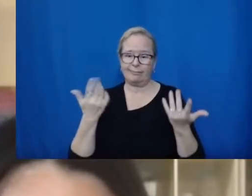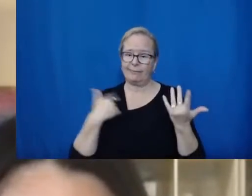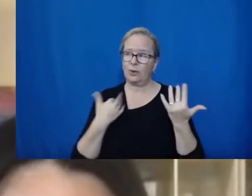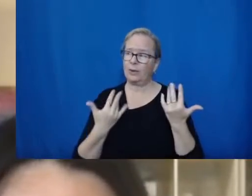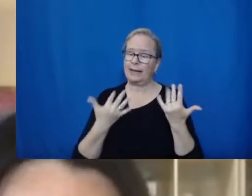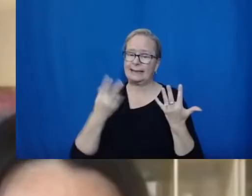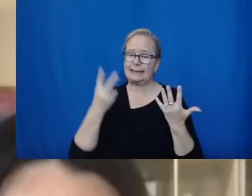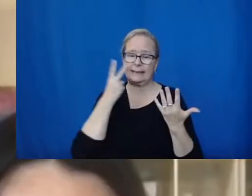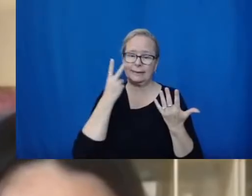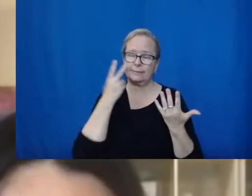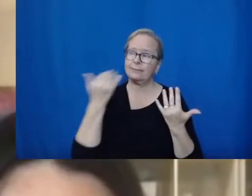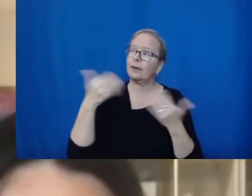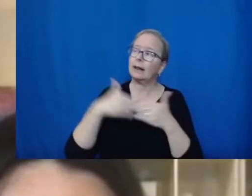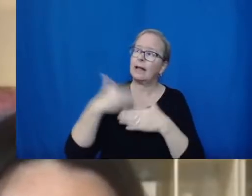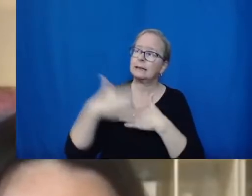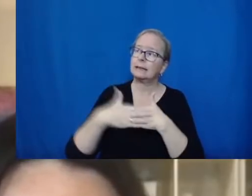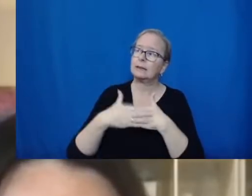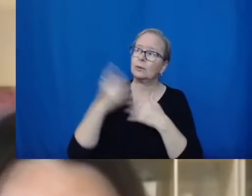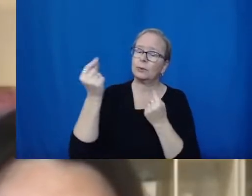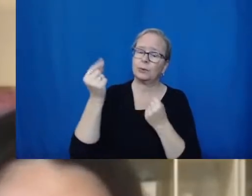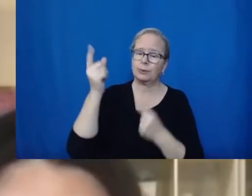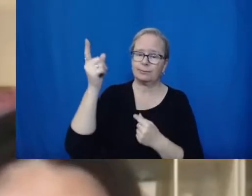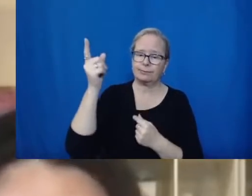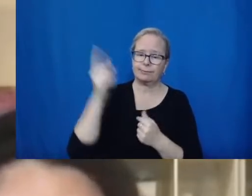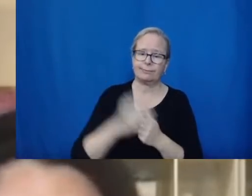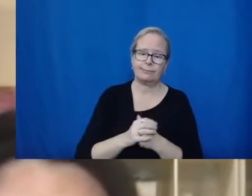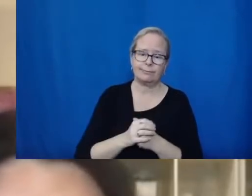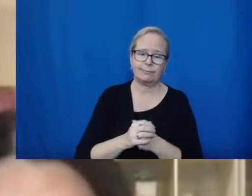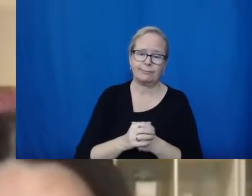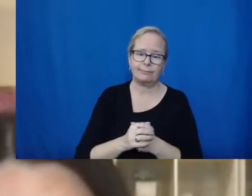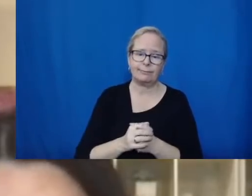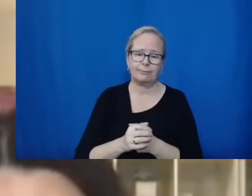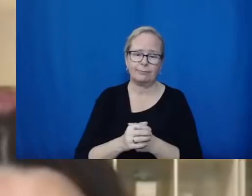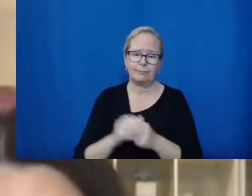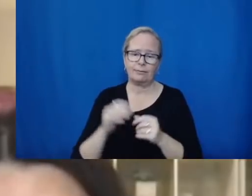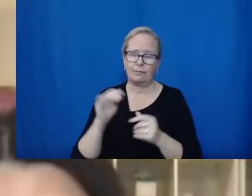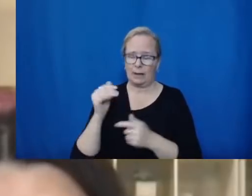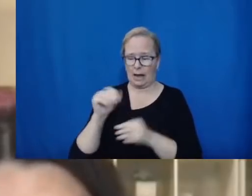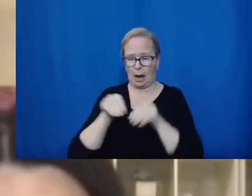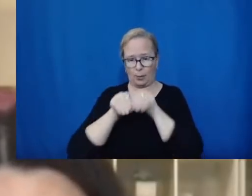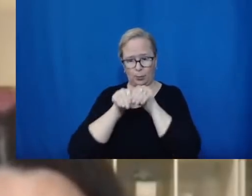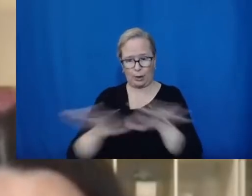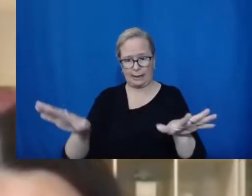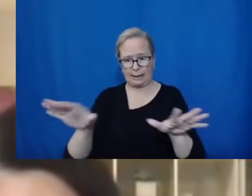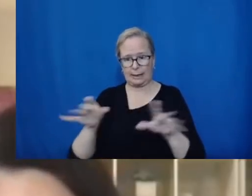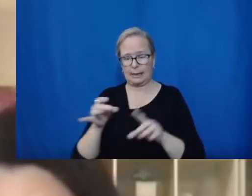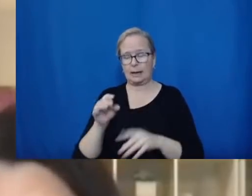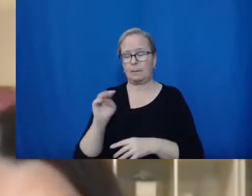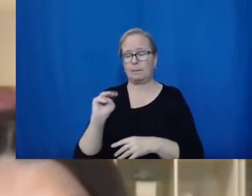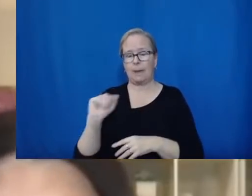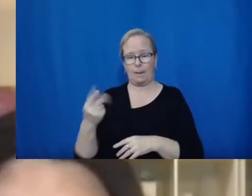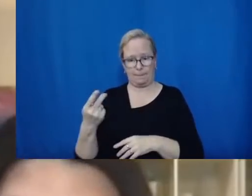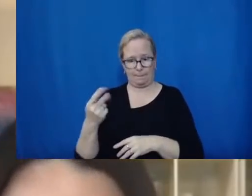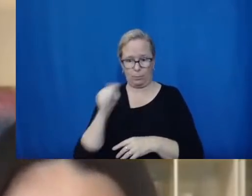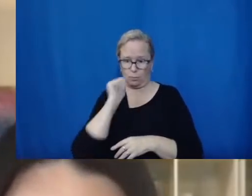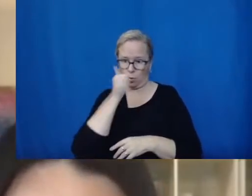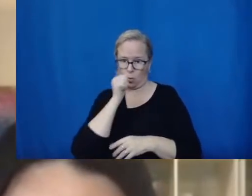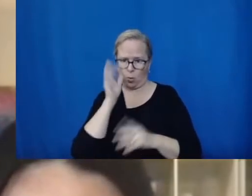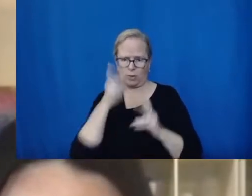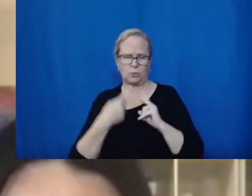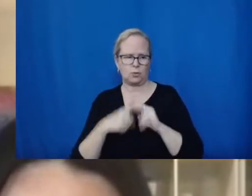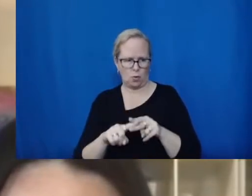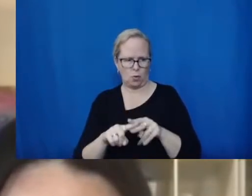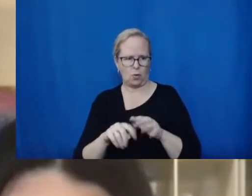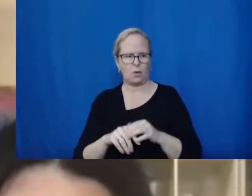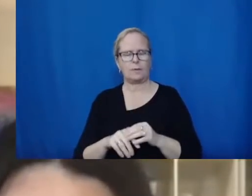government will do in terms of the outbreak map. It took on different variations last year, so it could start